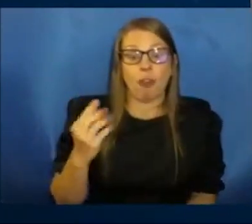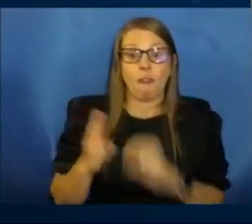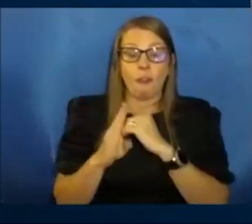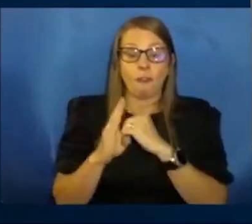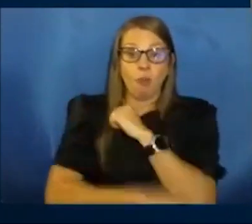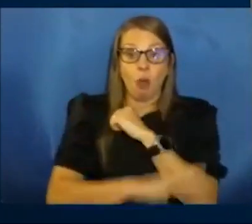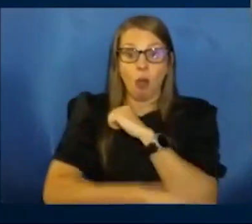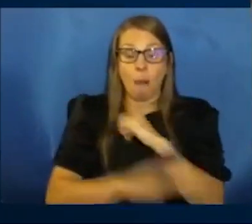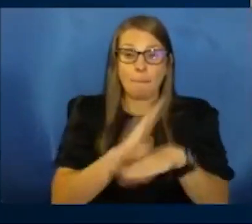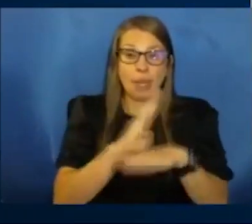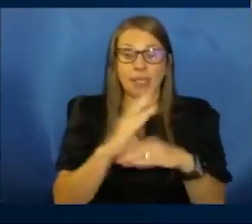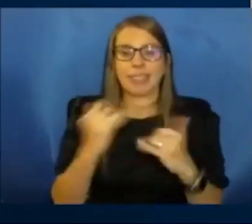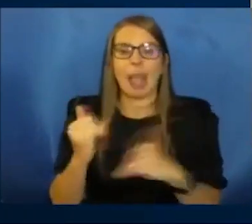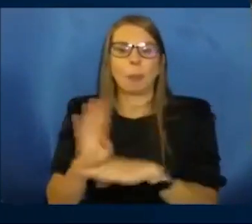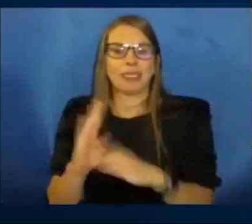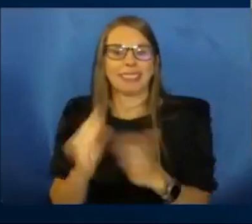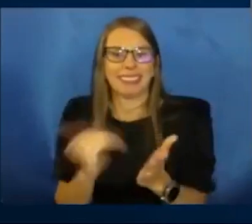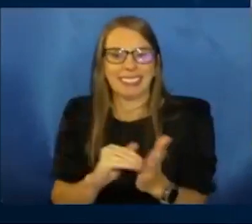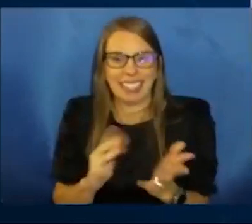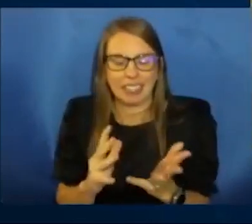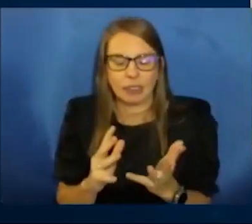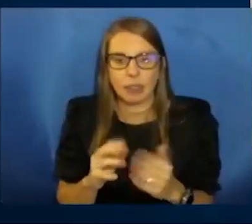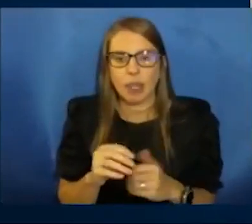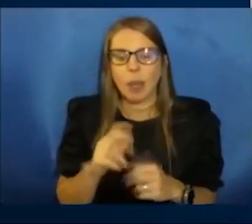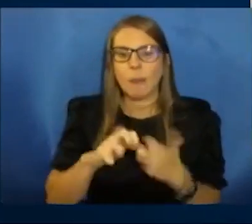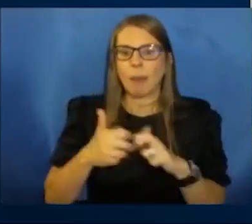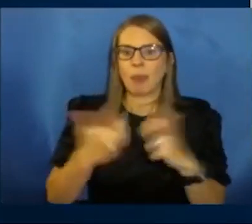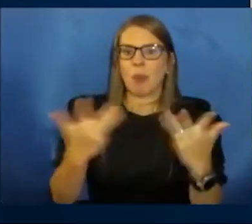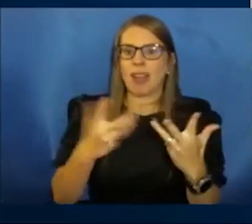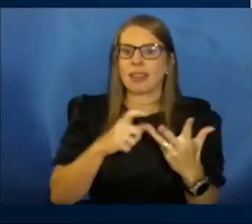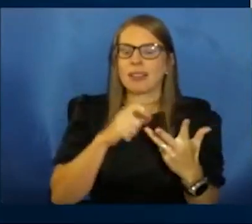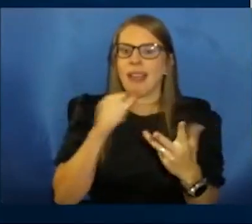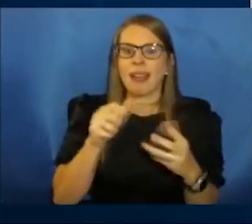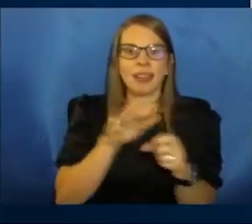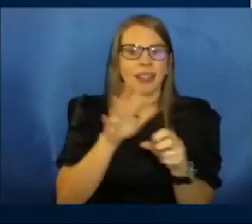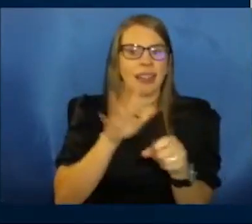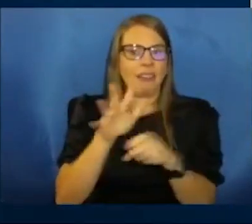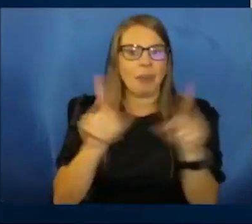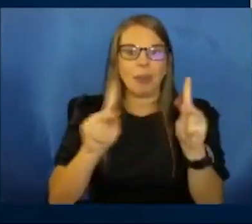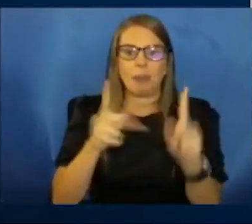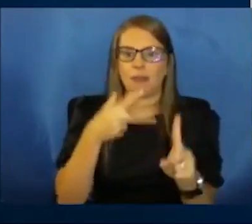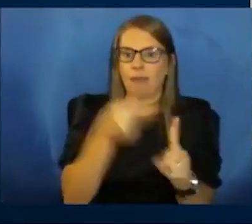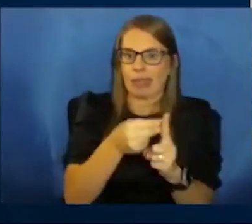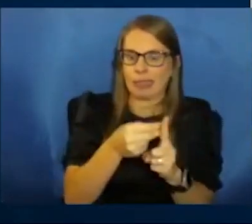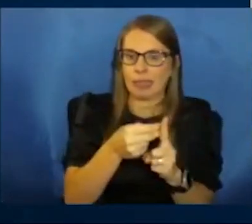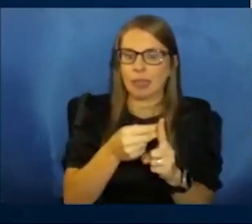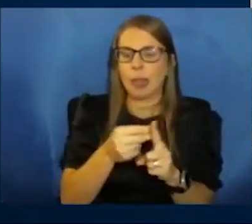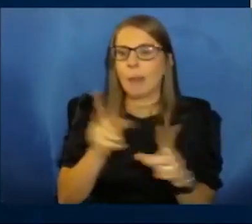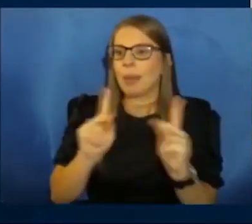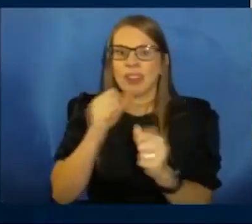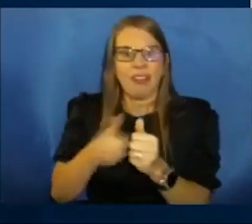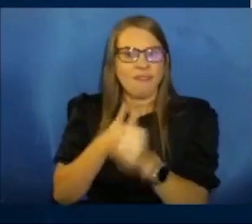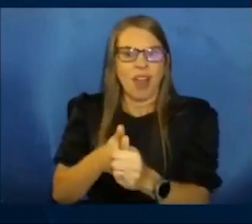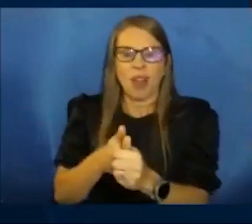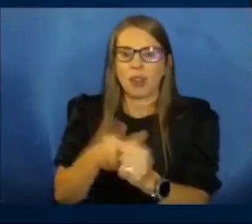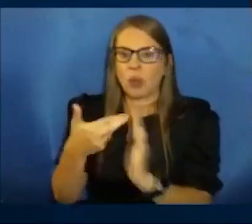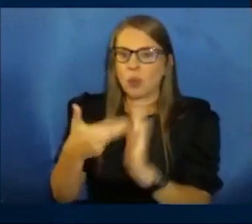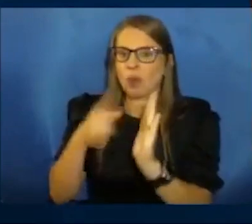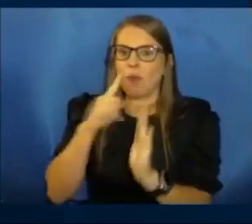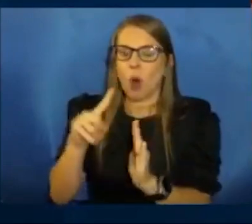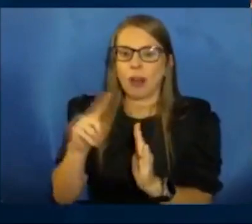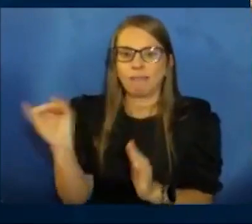loved ones protected. Thank you both, as always. And thank you all for being with us on this Friday. We know that Delta is different, but how does it